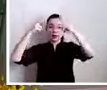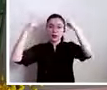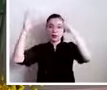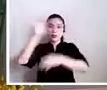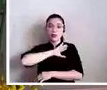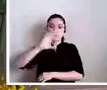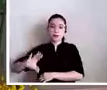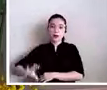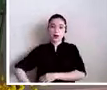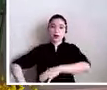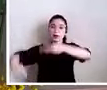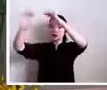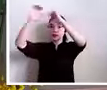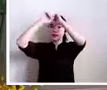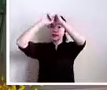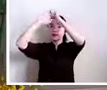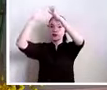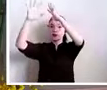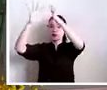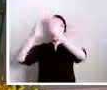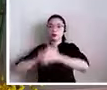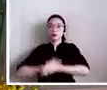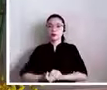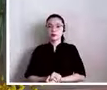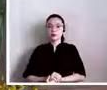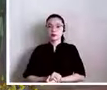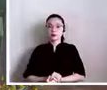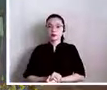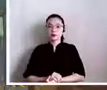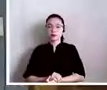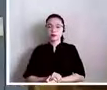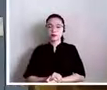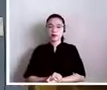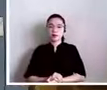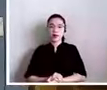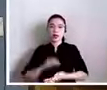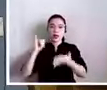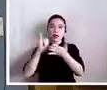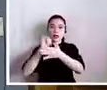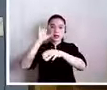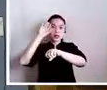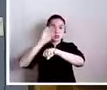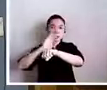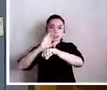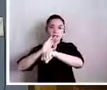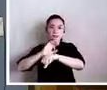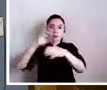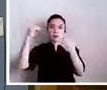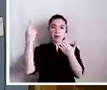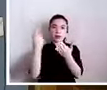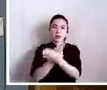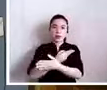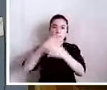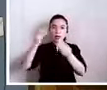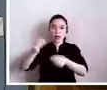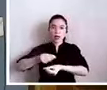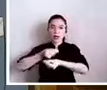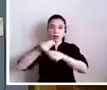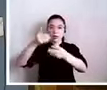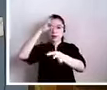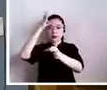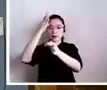us be victorious in Christ, O Father, that the Church may be renewed and give faithful witness to the proper values